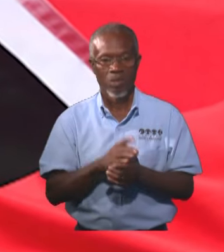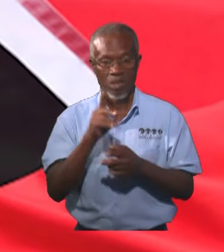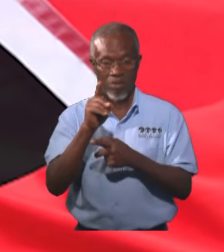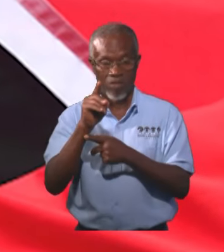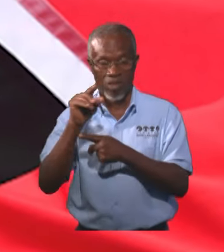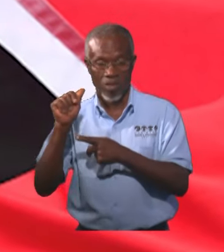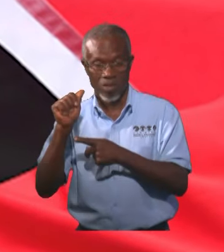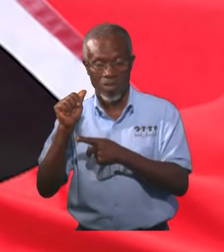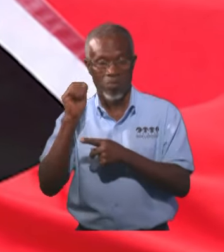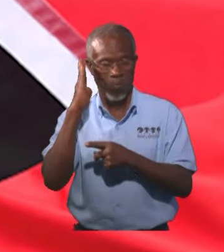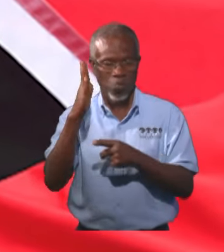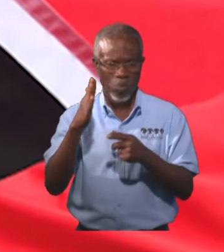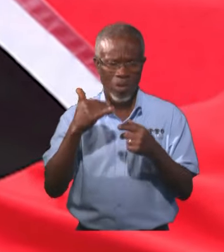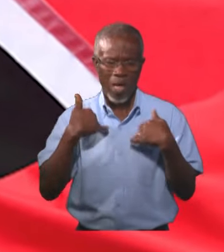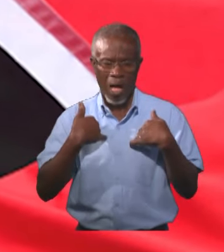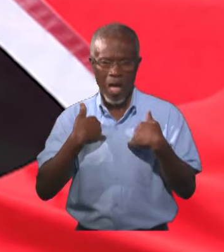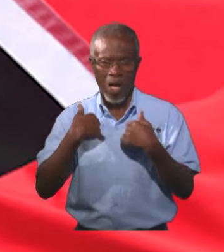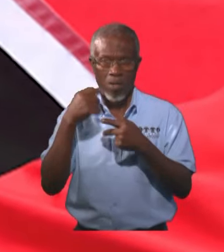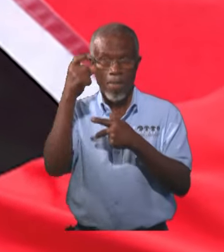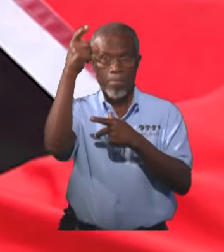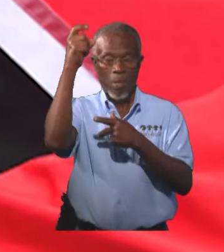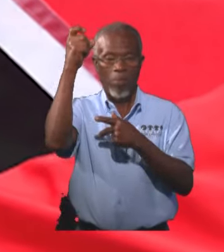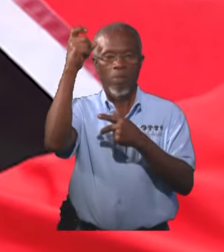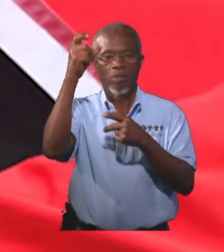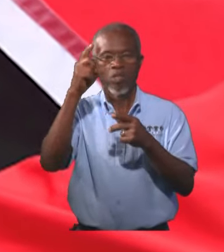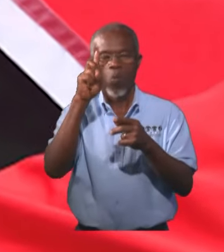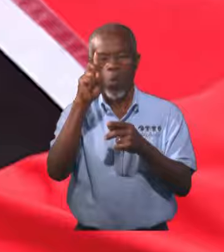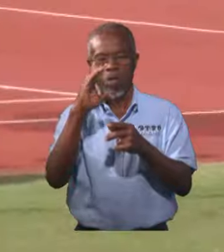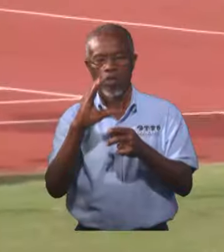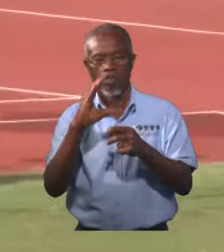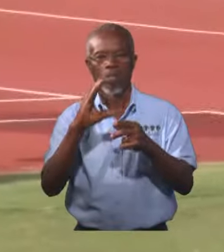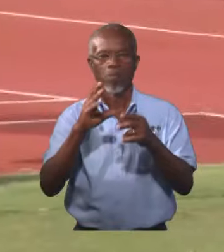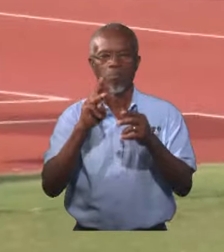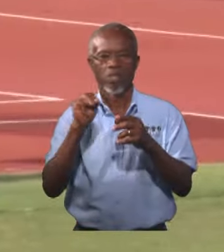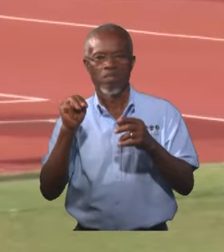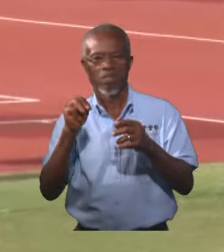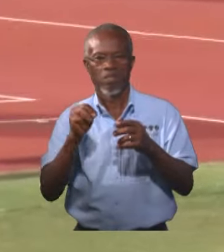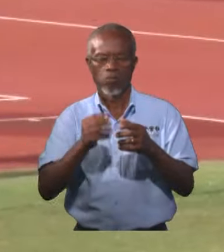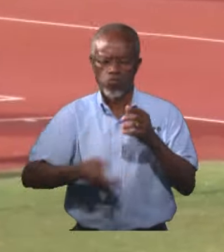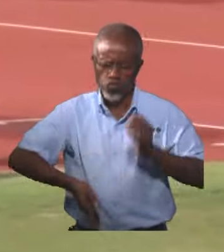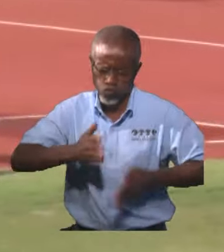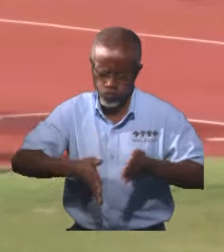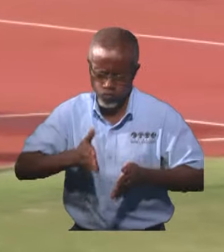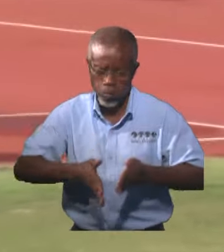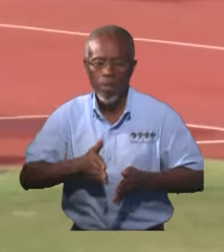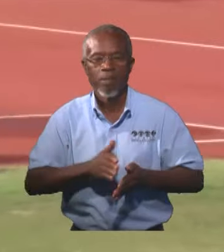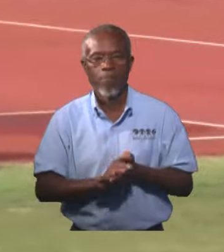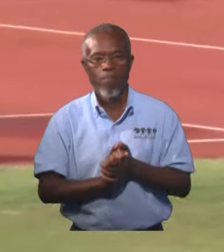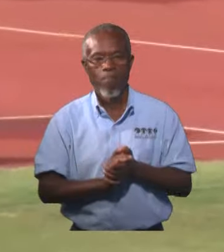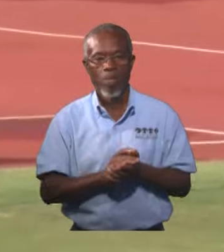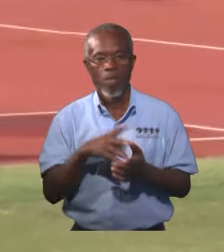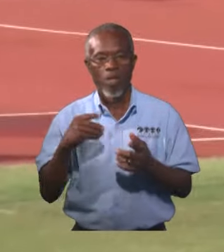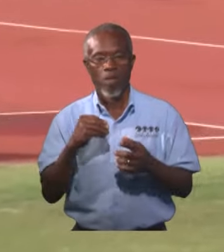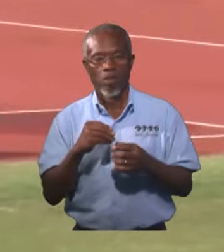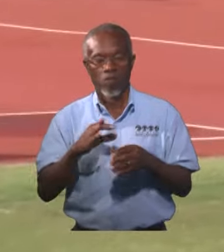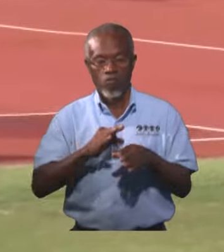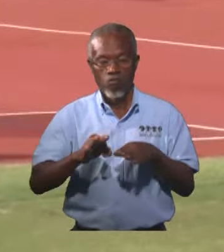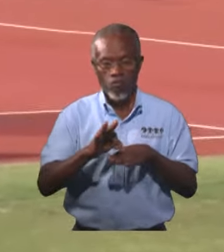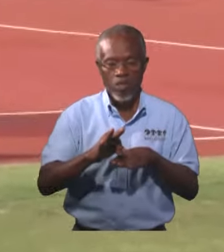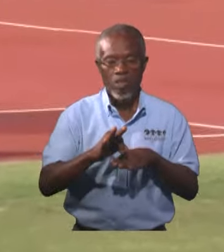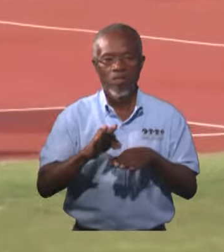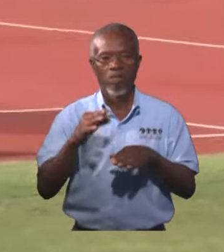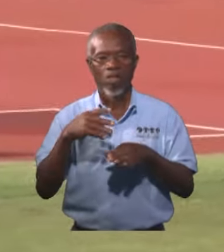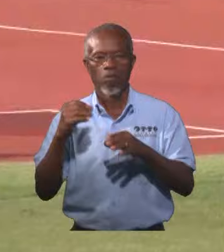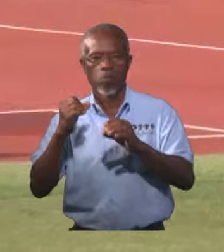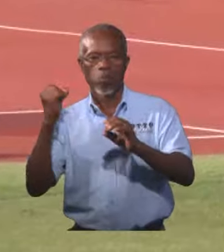Augustin will face the starter in the 100 meter sprint. In the field events, Portius Warren will throw for